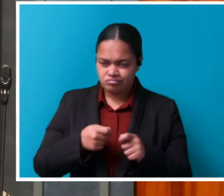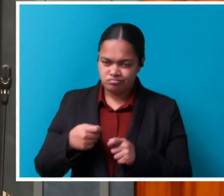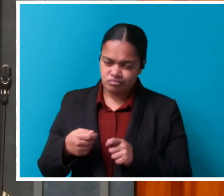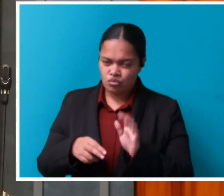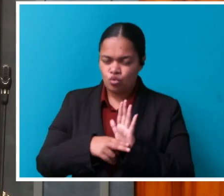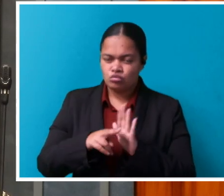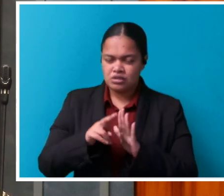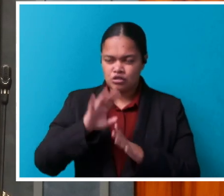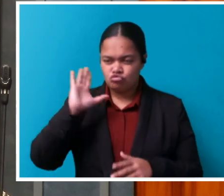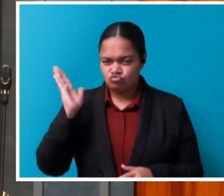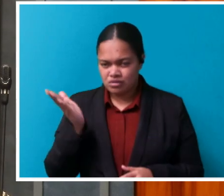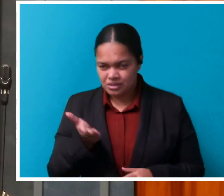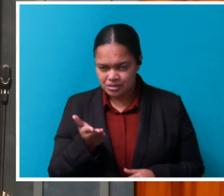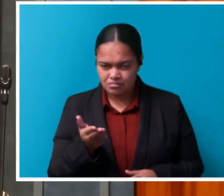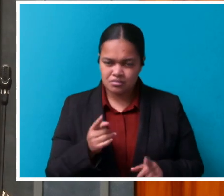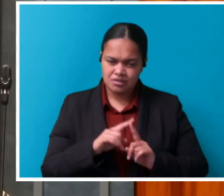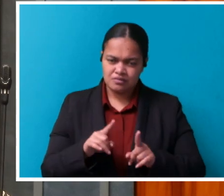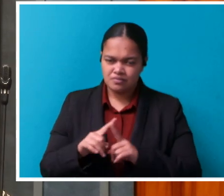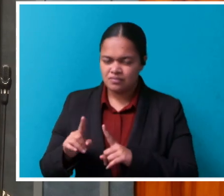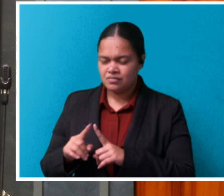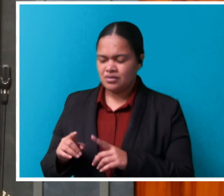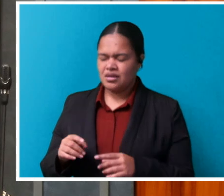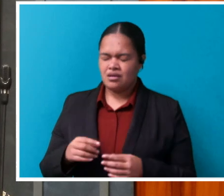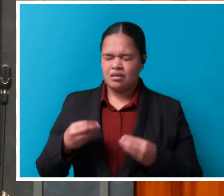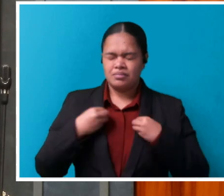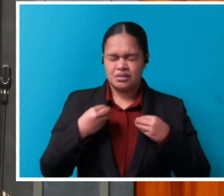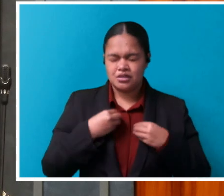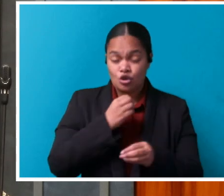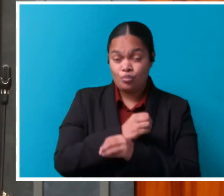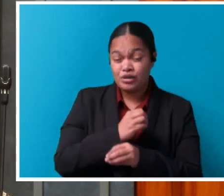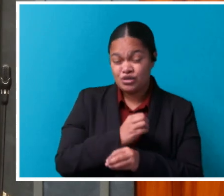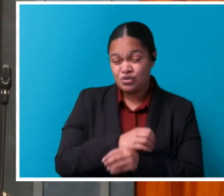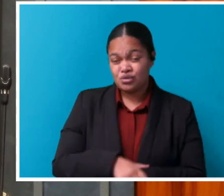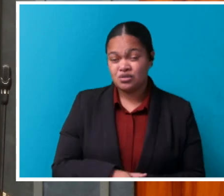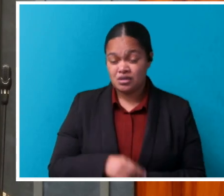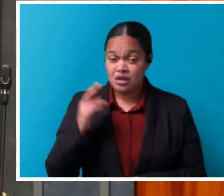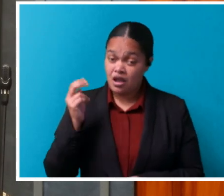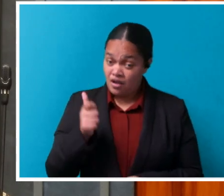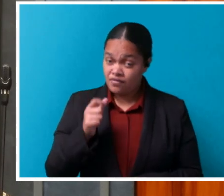in white goods repair, and existing small business operation. After round one,